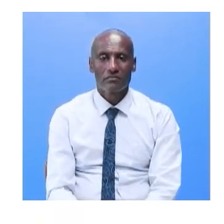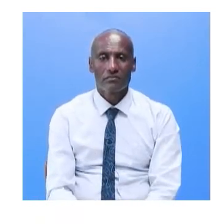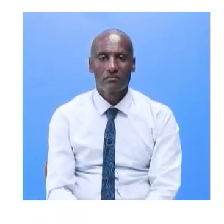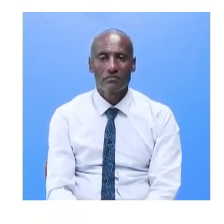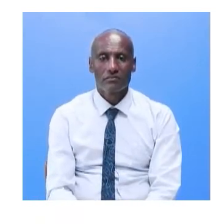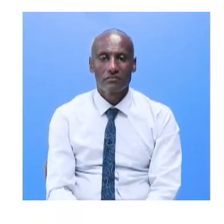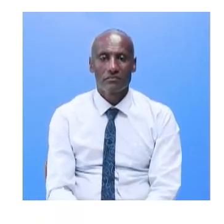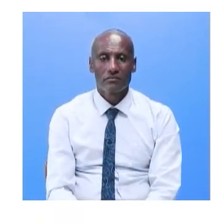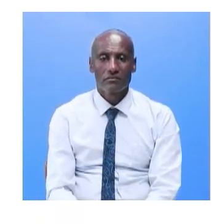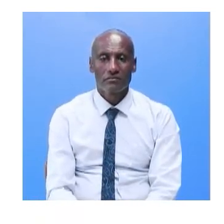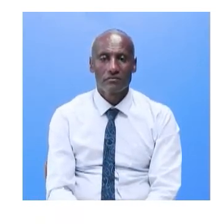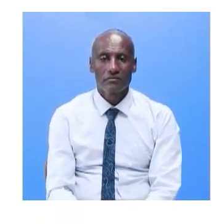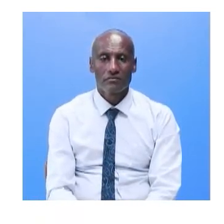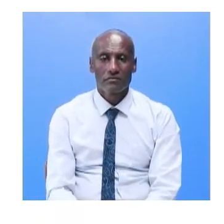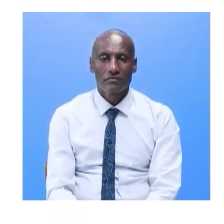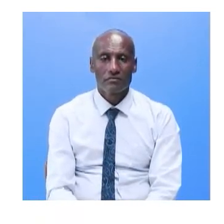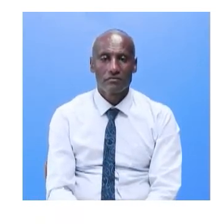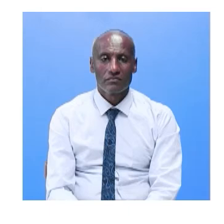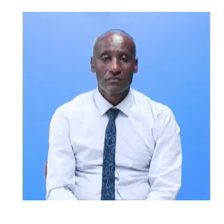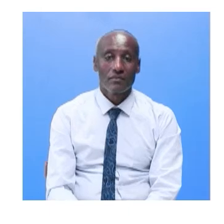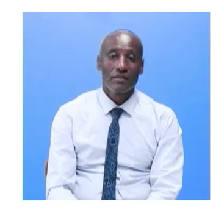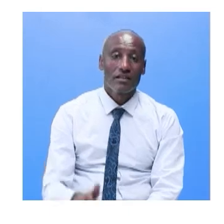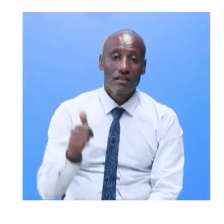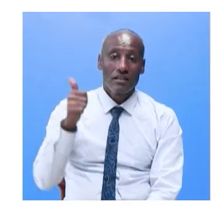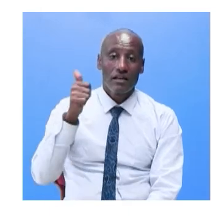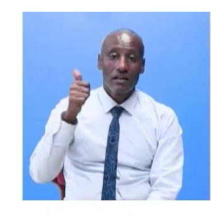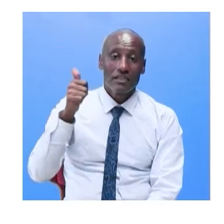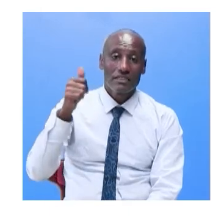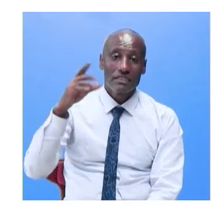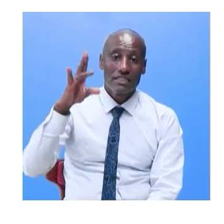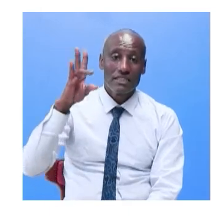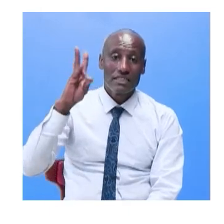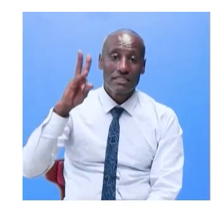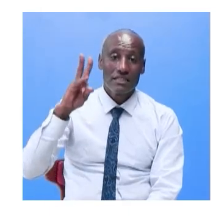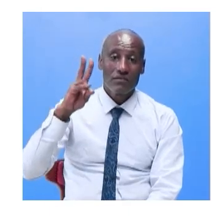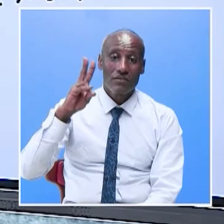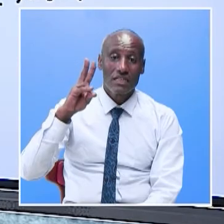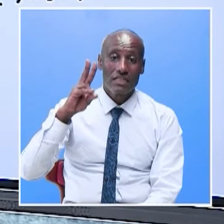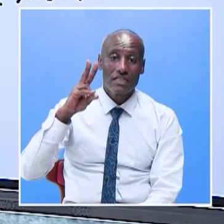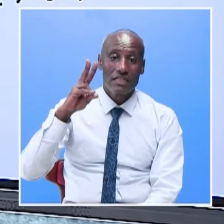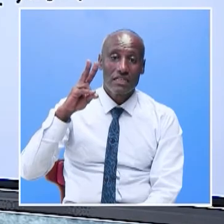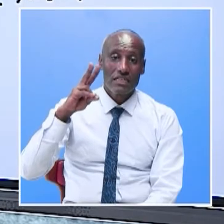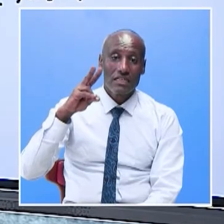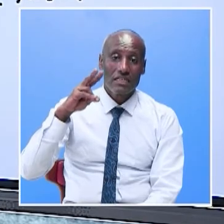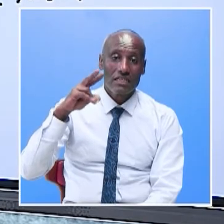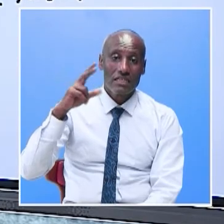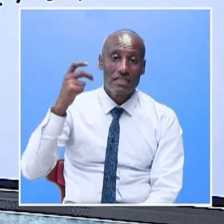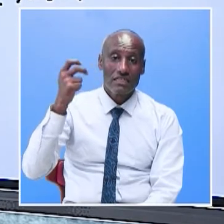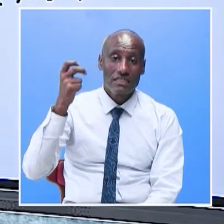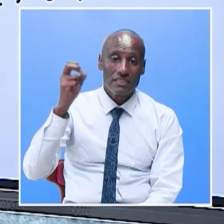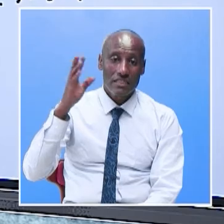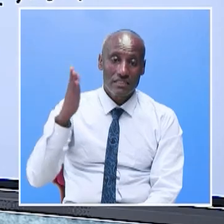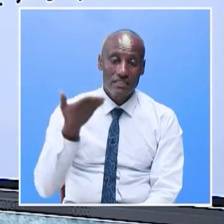and also at 7:30. Here is specific